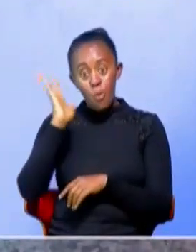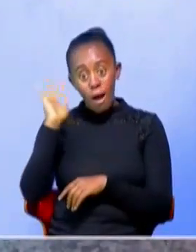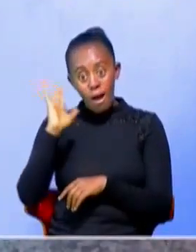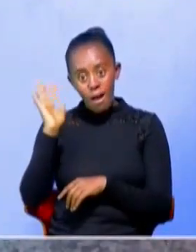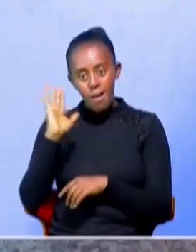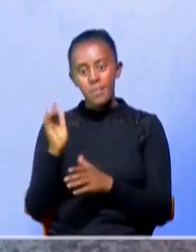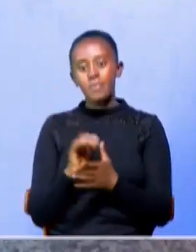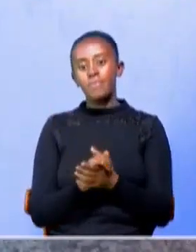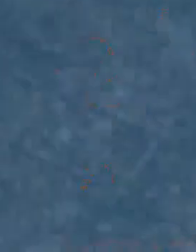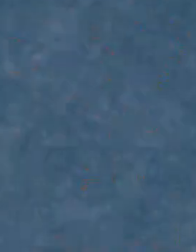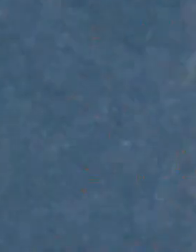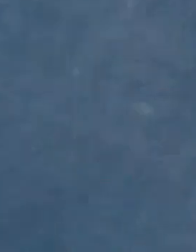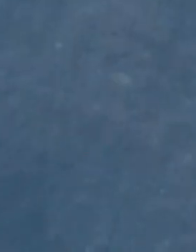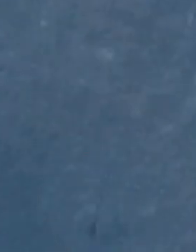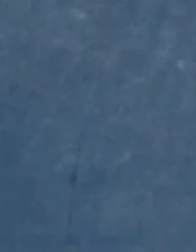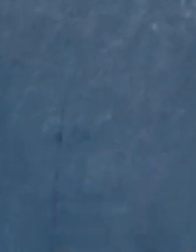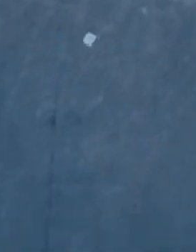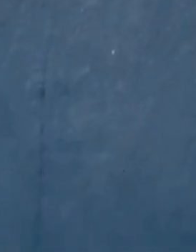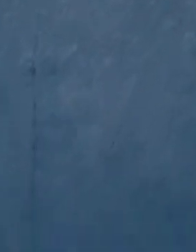everybody.